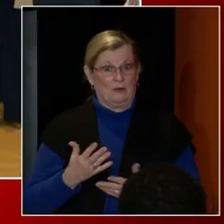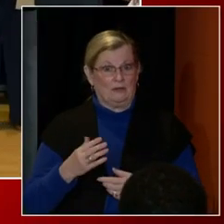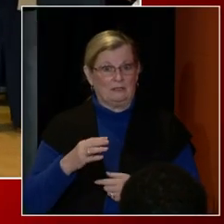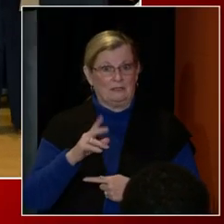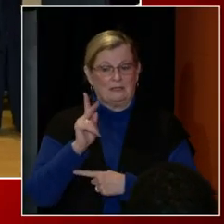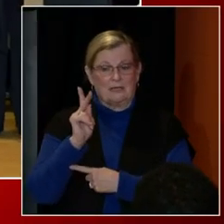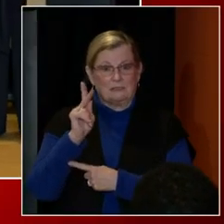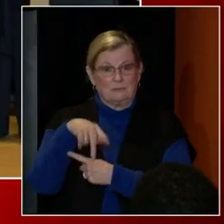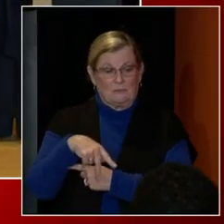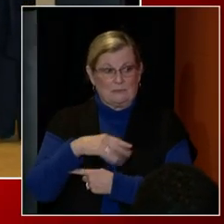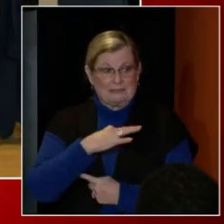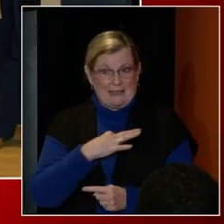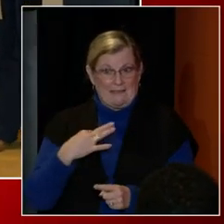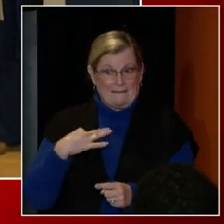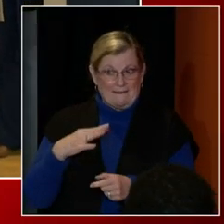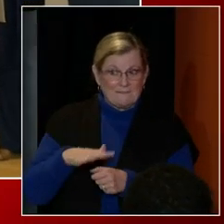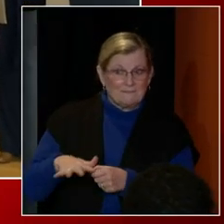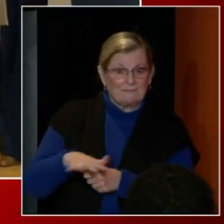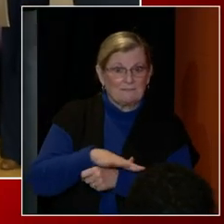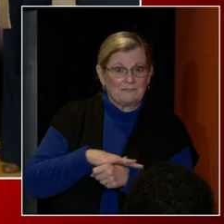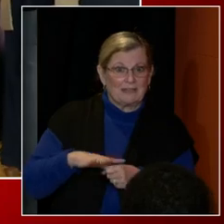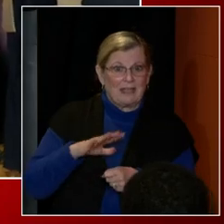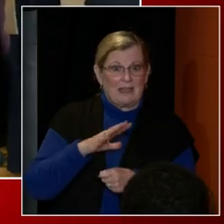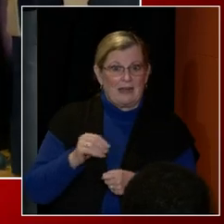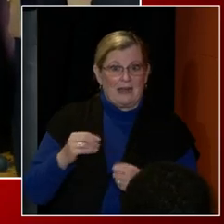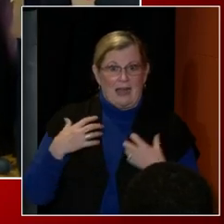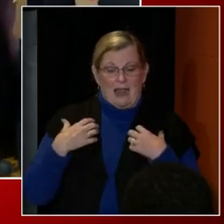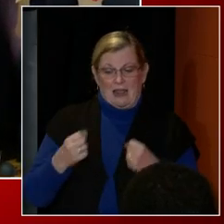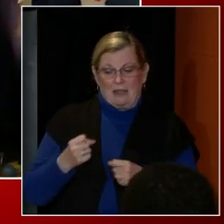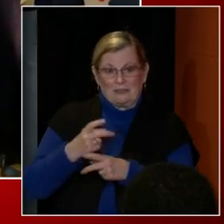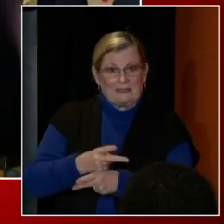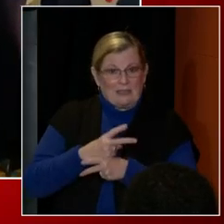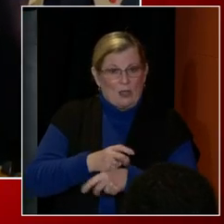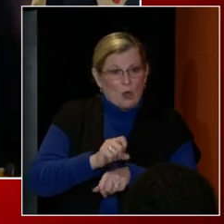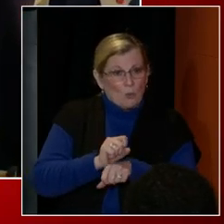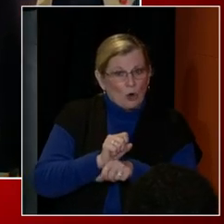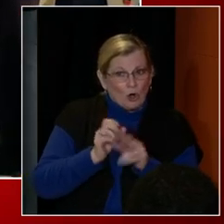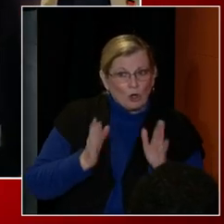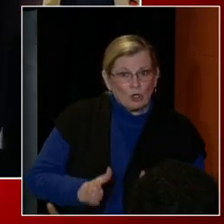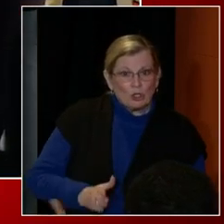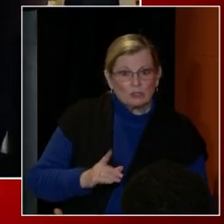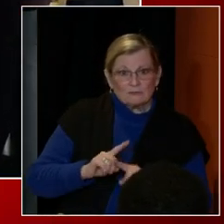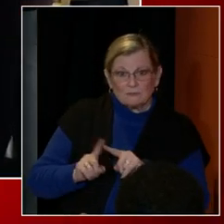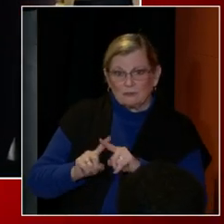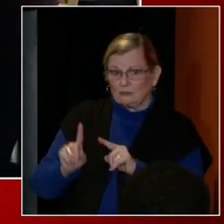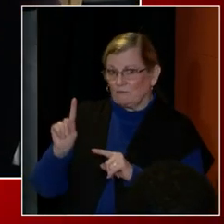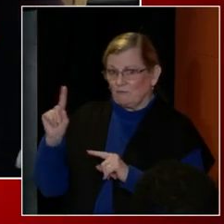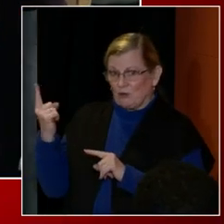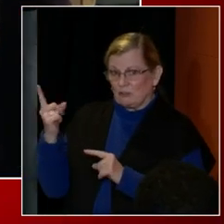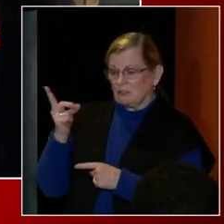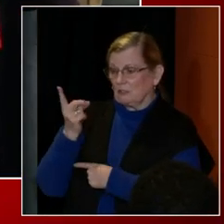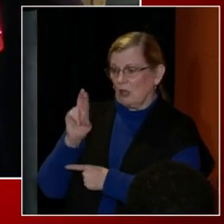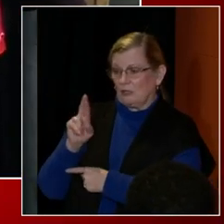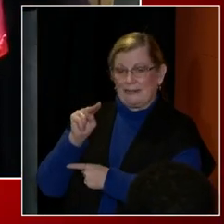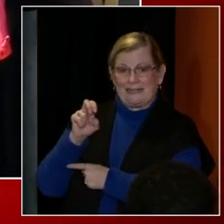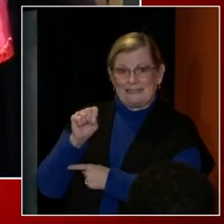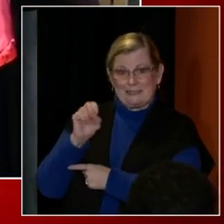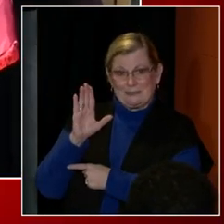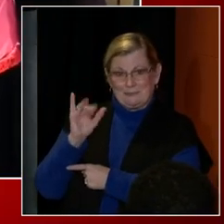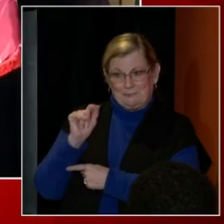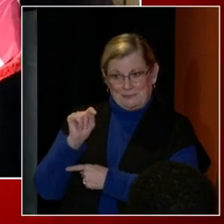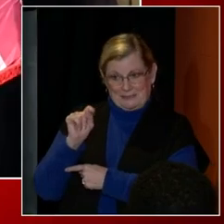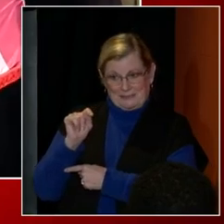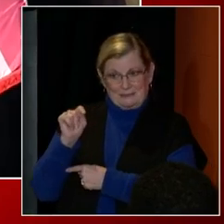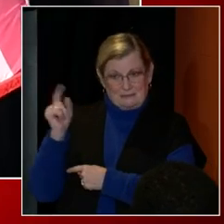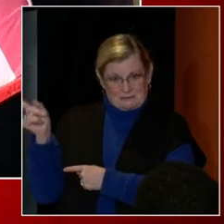and our healthcare workers. Starting with Dr. Nesbitt, the district's doctor, Chief